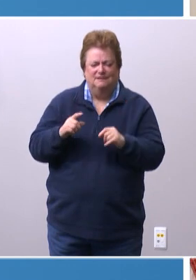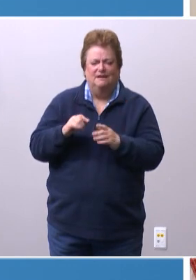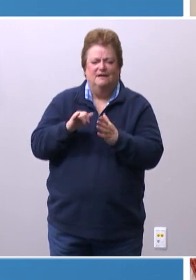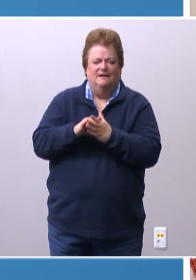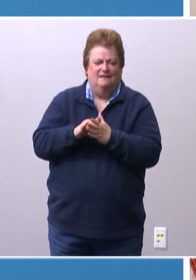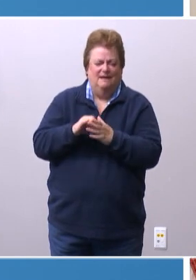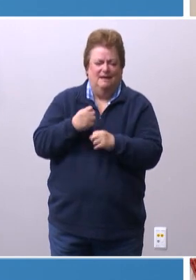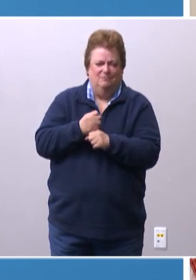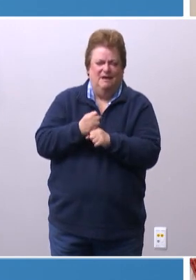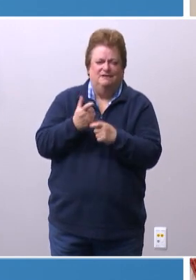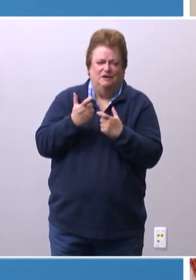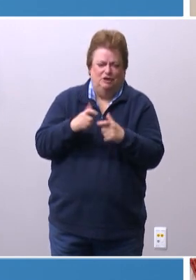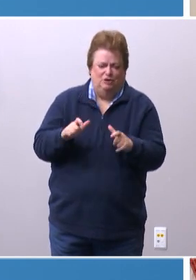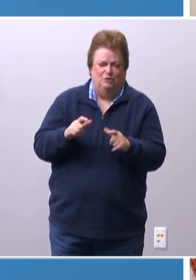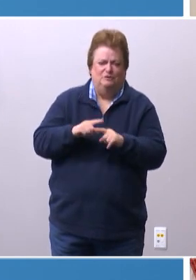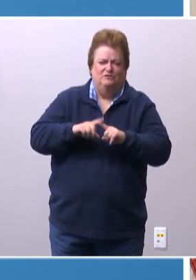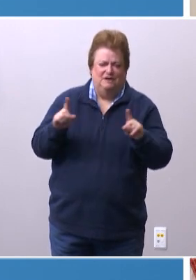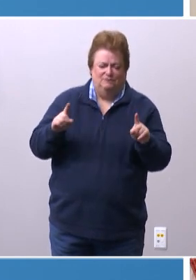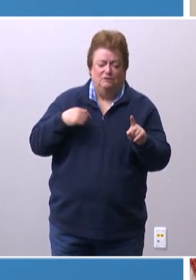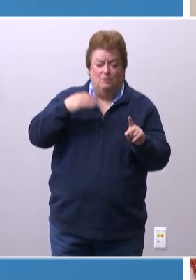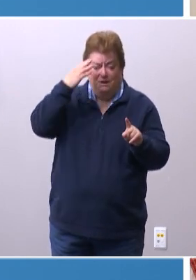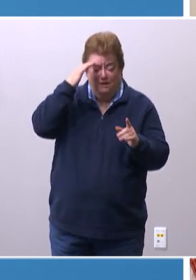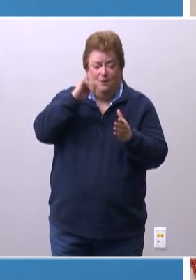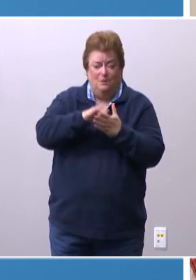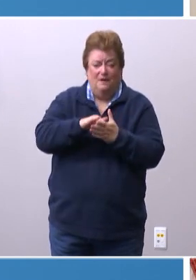a tremendous difference, and we know that it works.